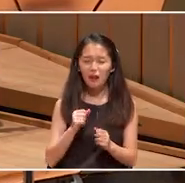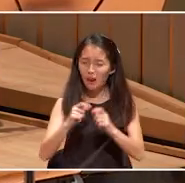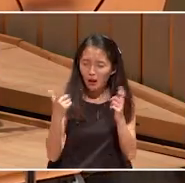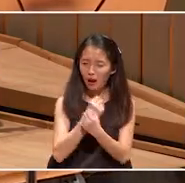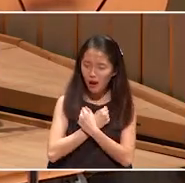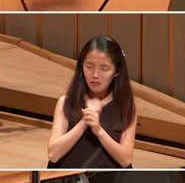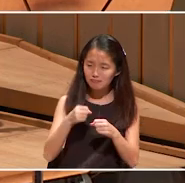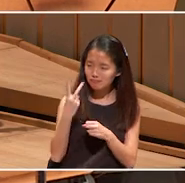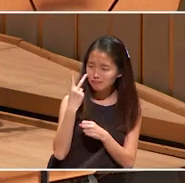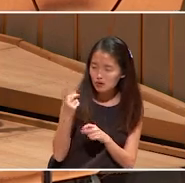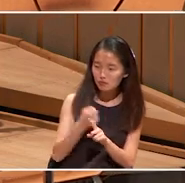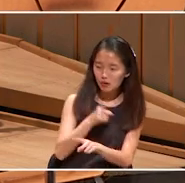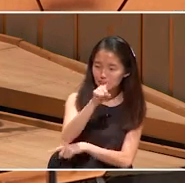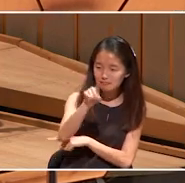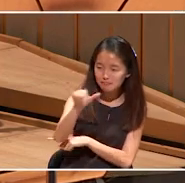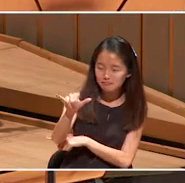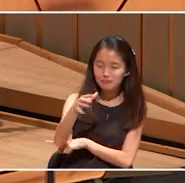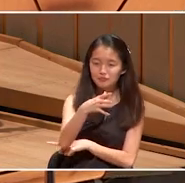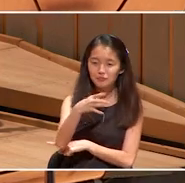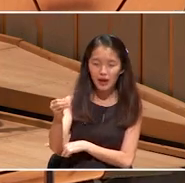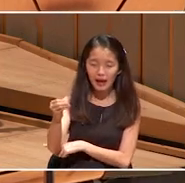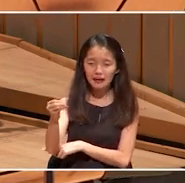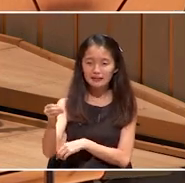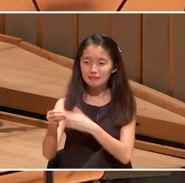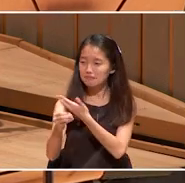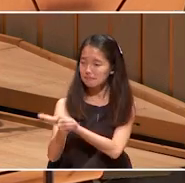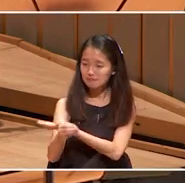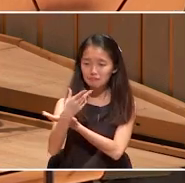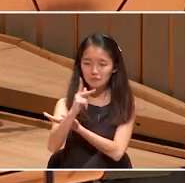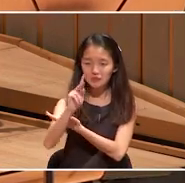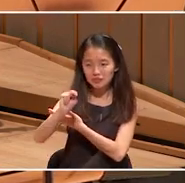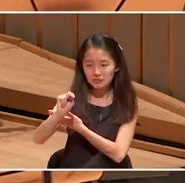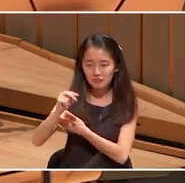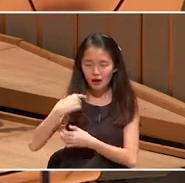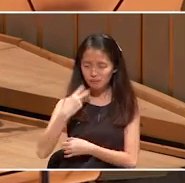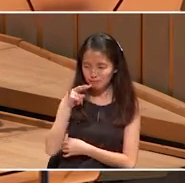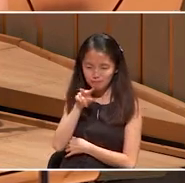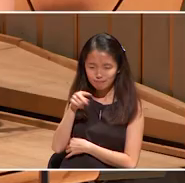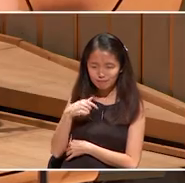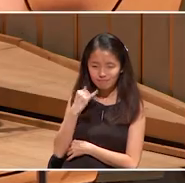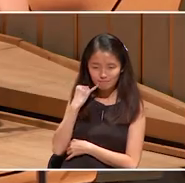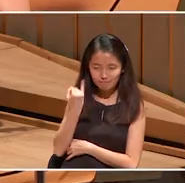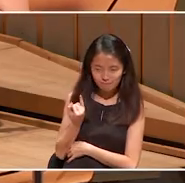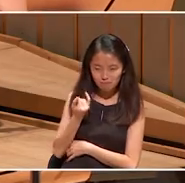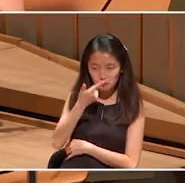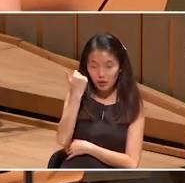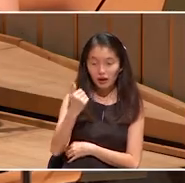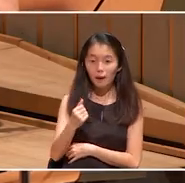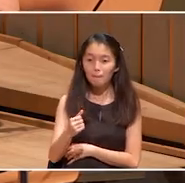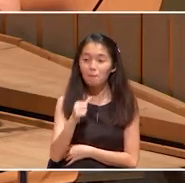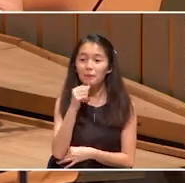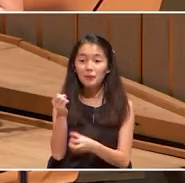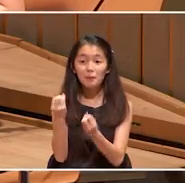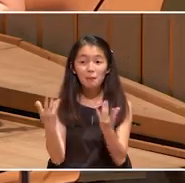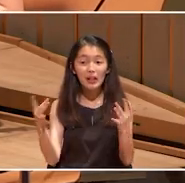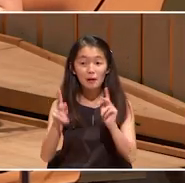beginning, and then at the end also you acknowledged him. I was getting a bit jealous because, unknown to many people here, I